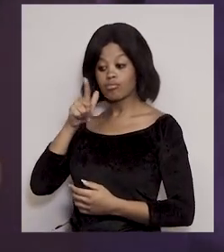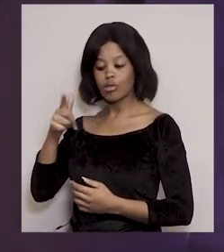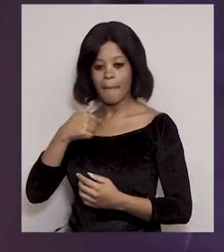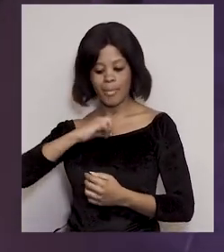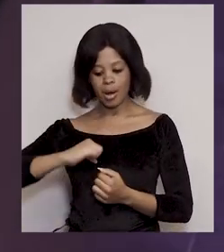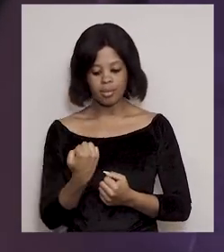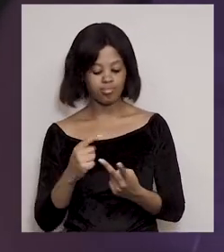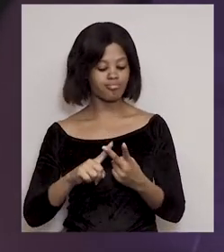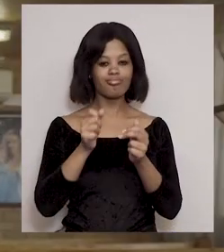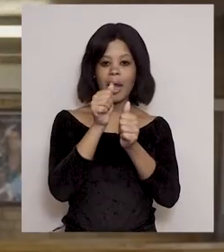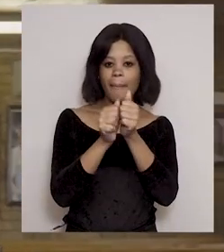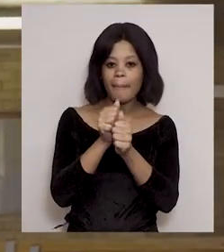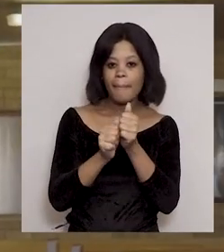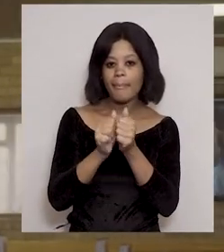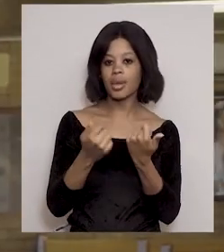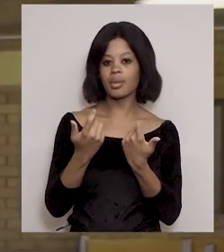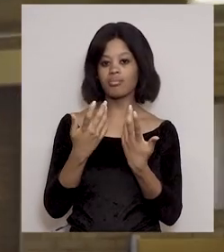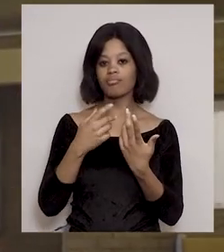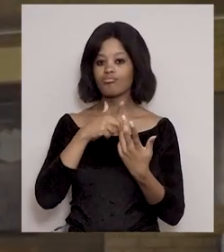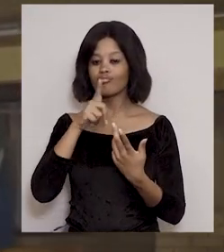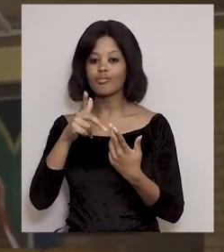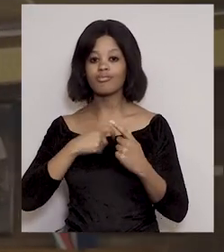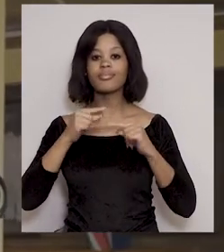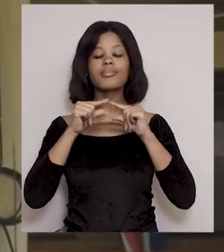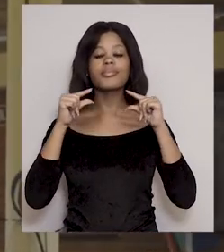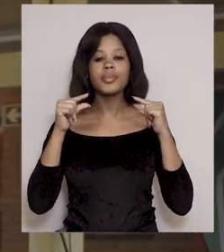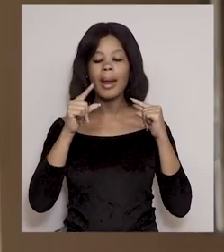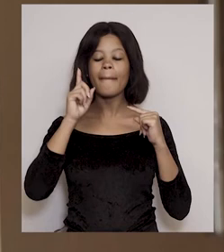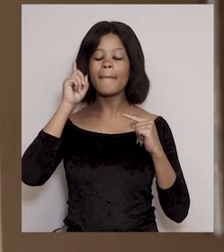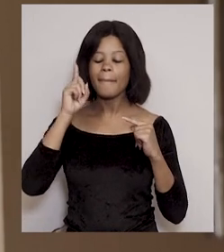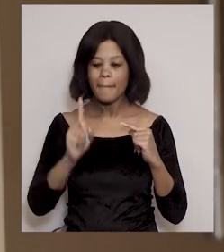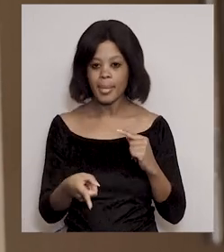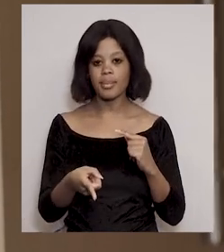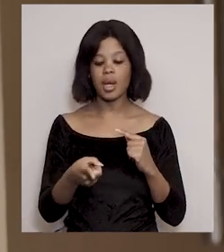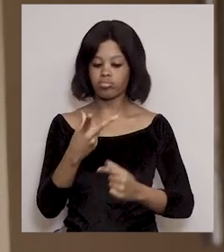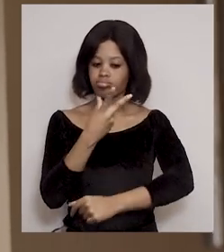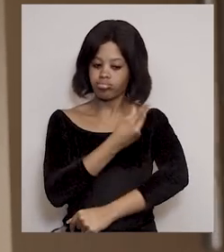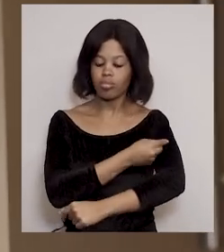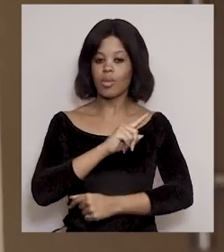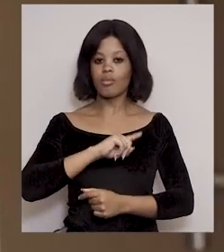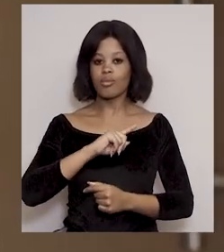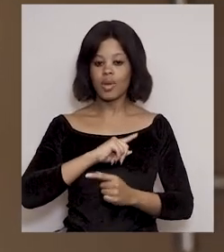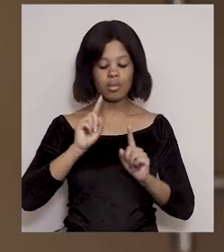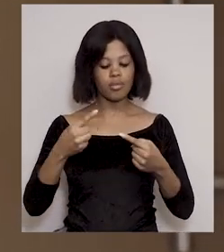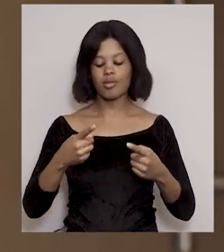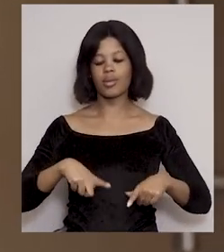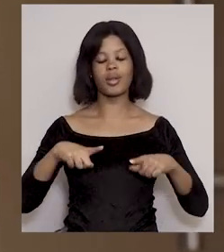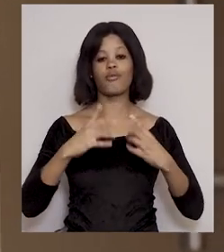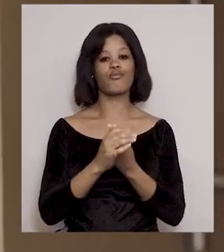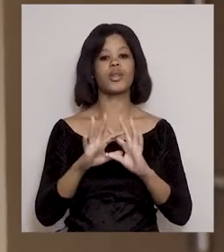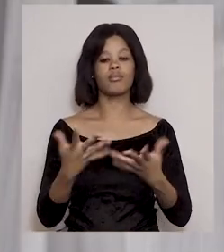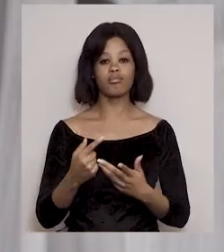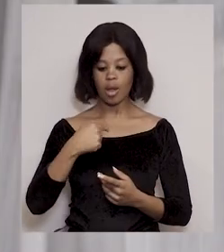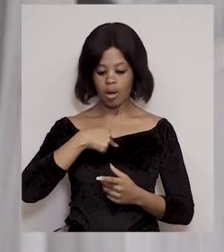my husband, I told my brother, and I even told my pastor, please, we must take it because we cannot live without